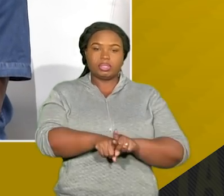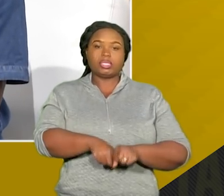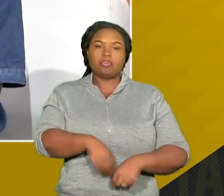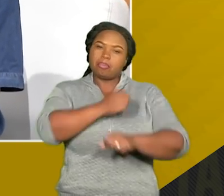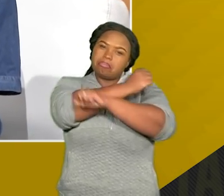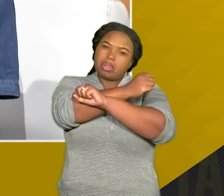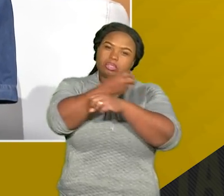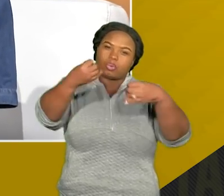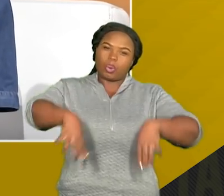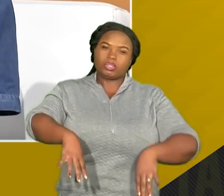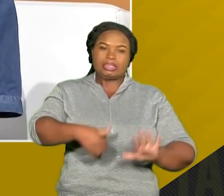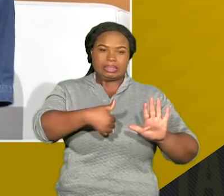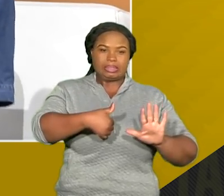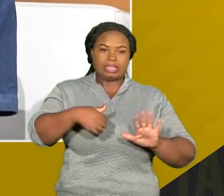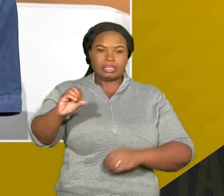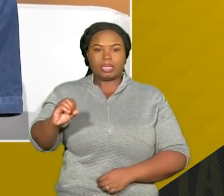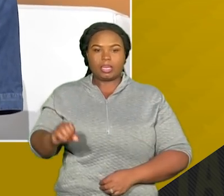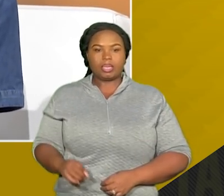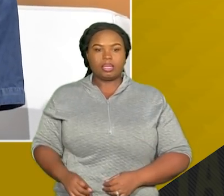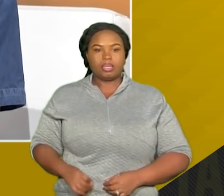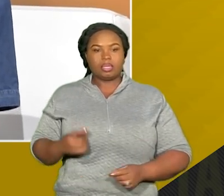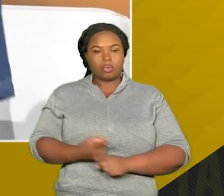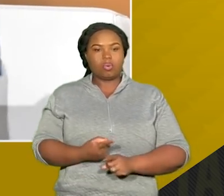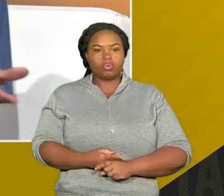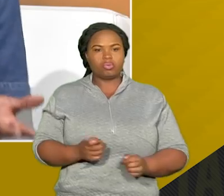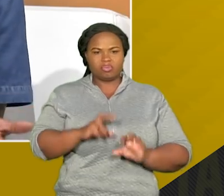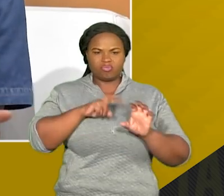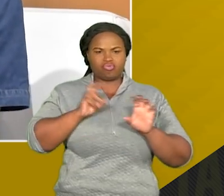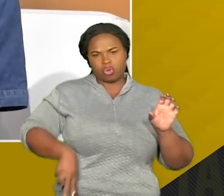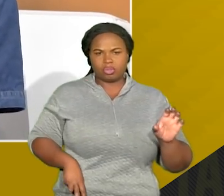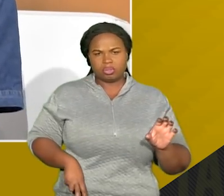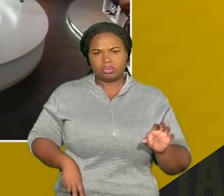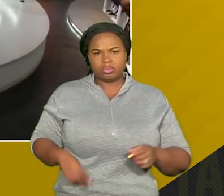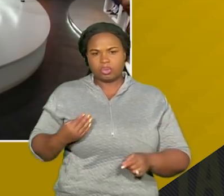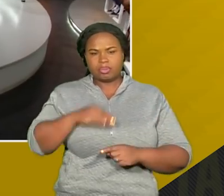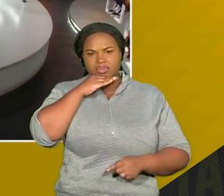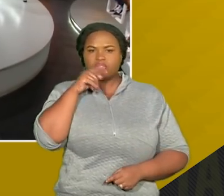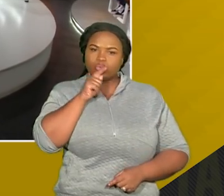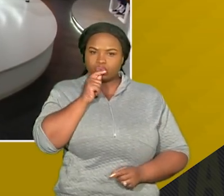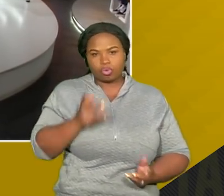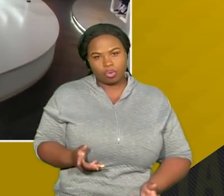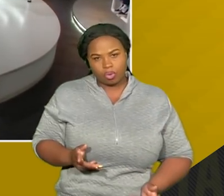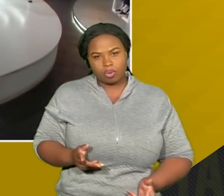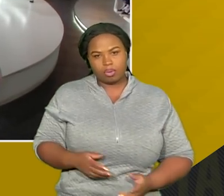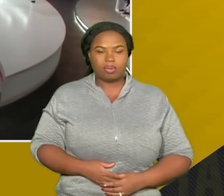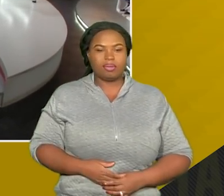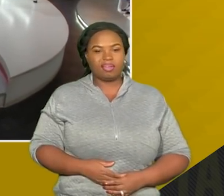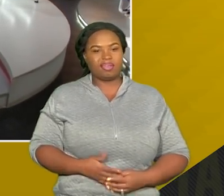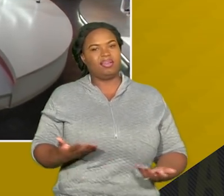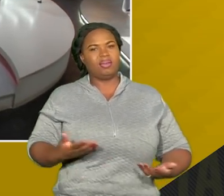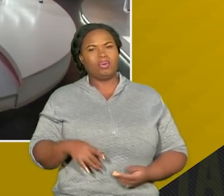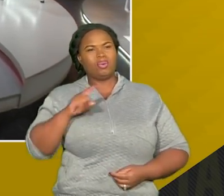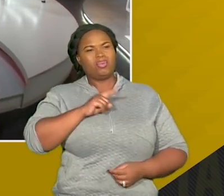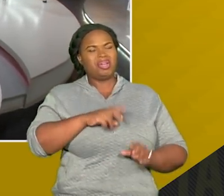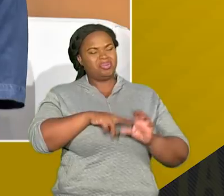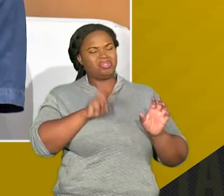to Sundowns 6-0, and then Mushin Etugal resigned. You know what I mean? Because you can. I mean, why would you